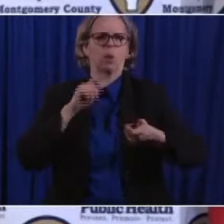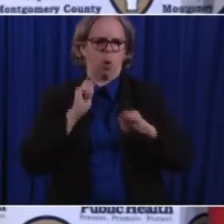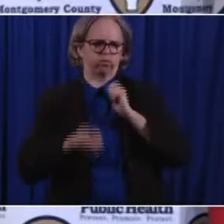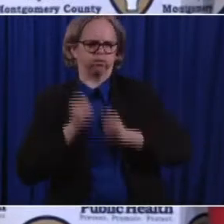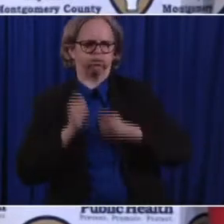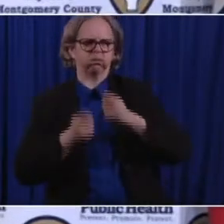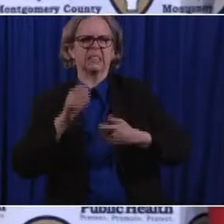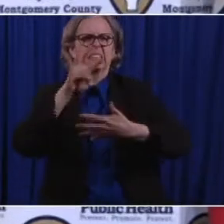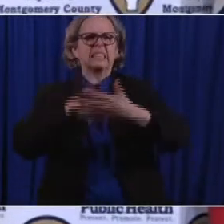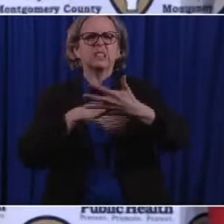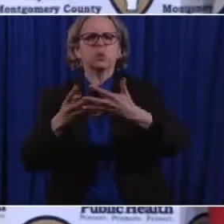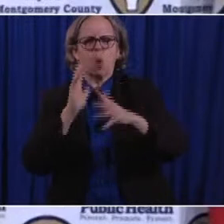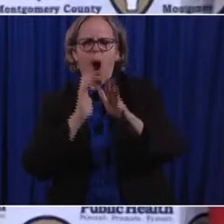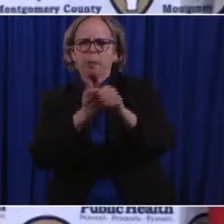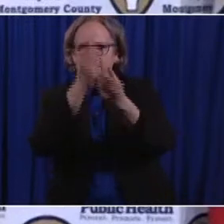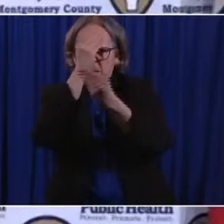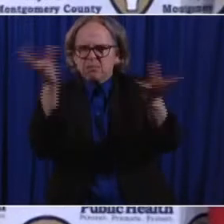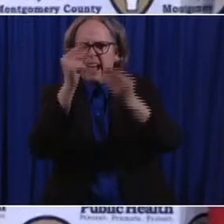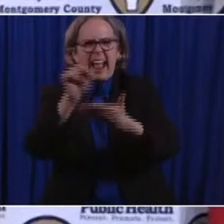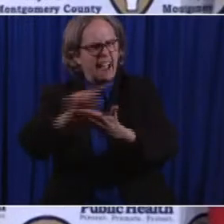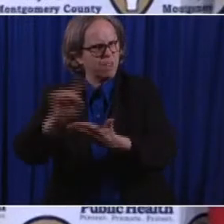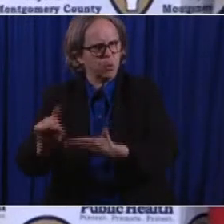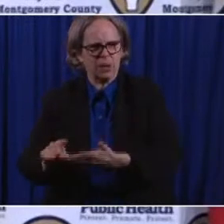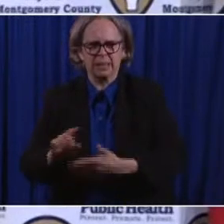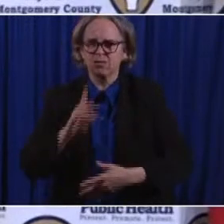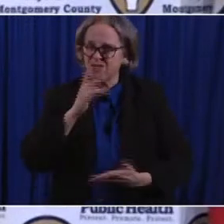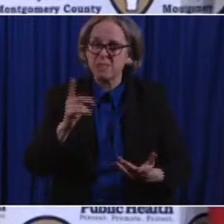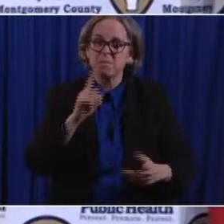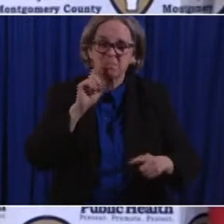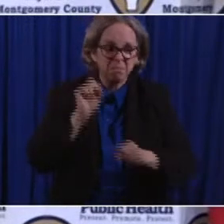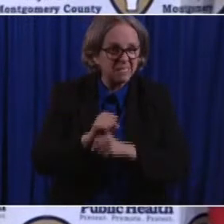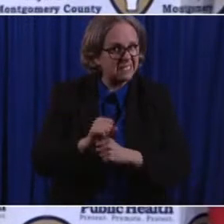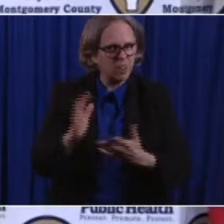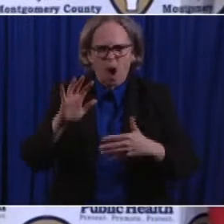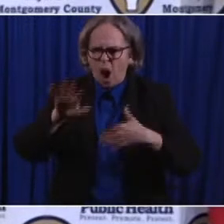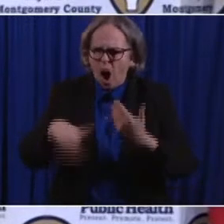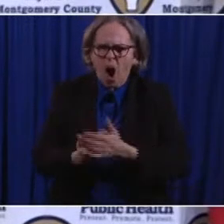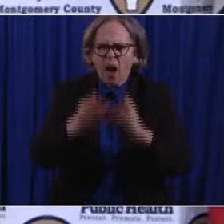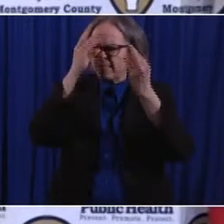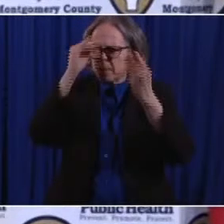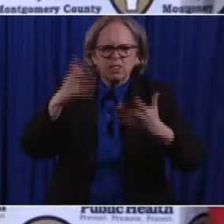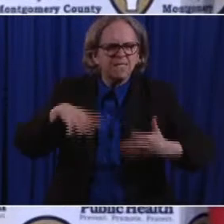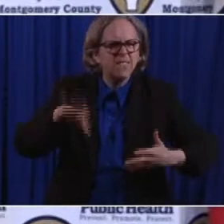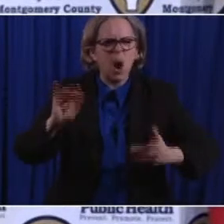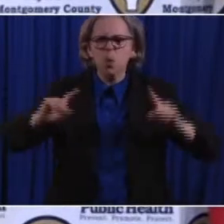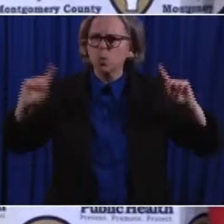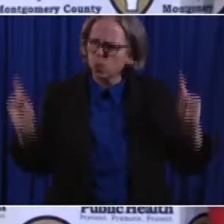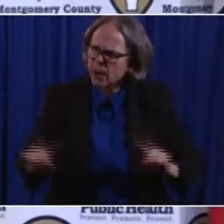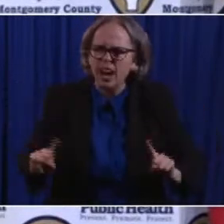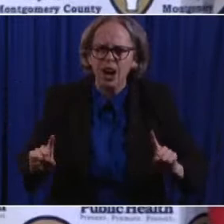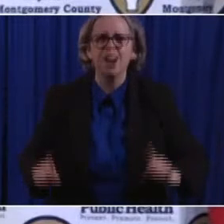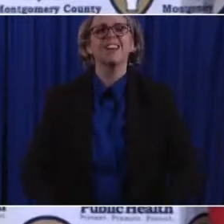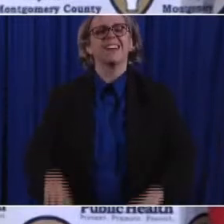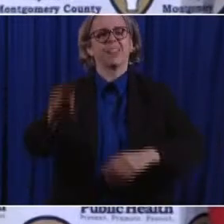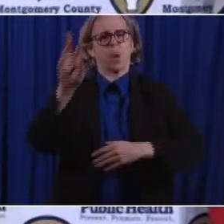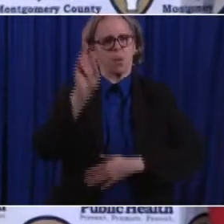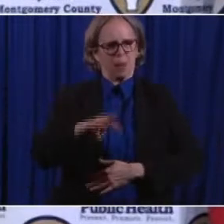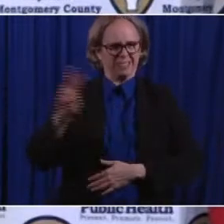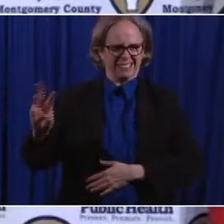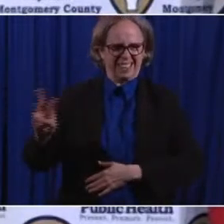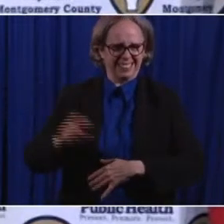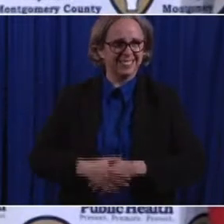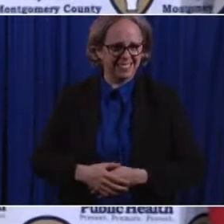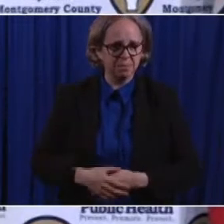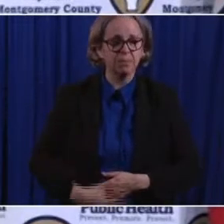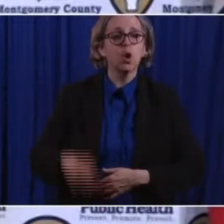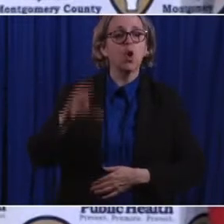week. But we'll have all the information also up on the Ohio Department of Health's website in the coming days. This website is